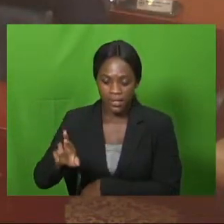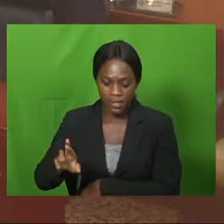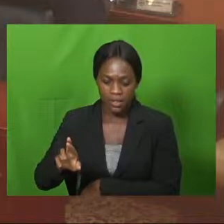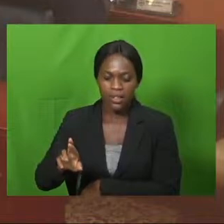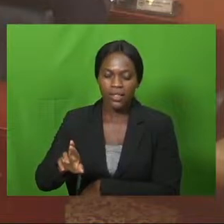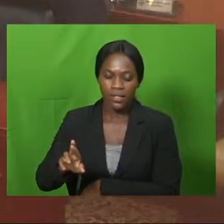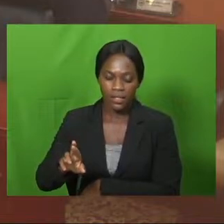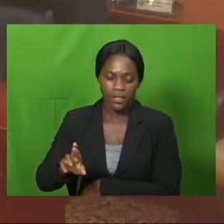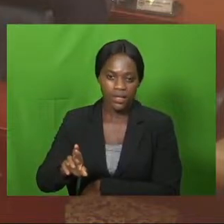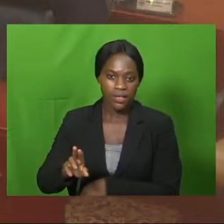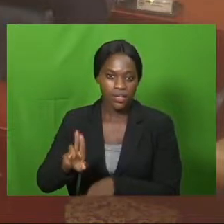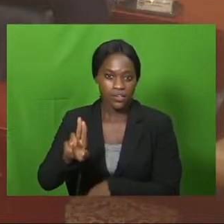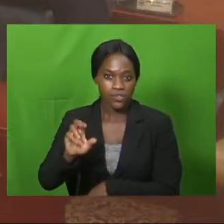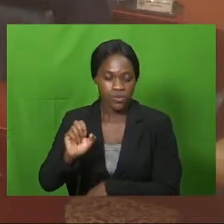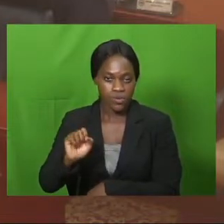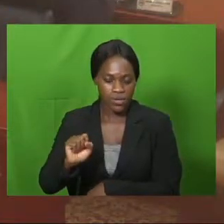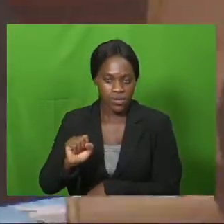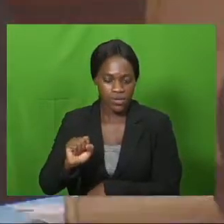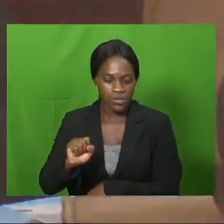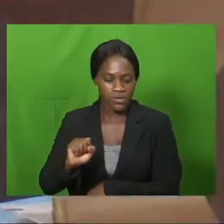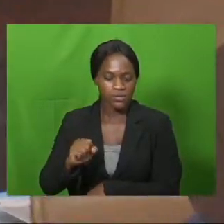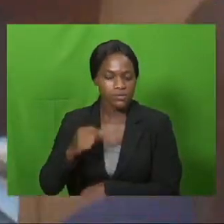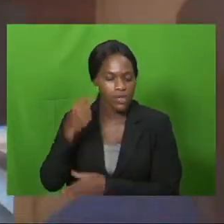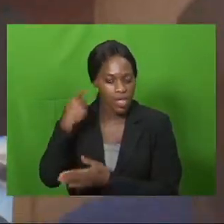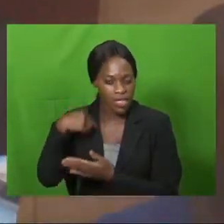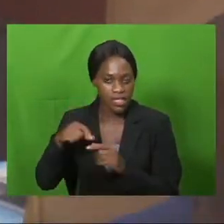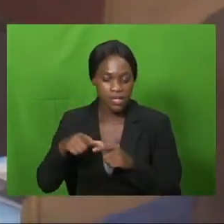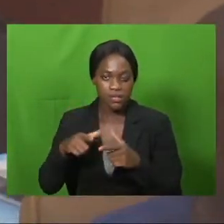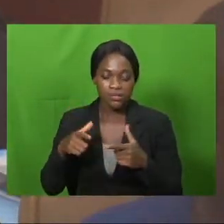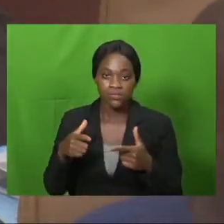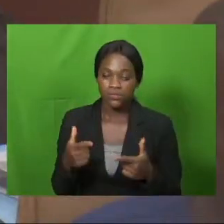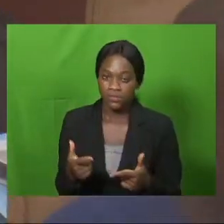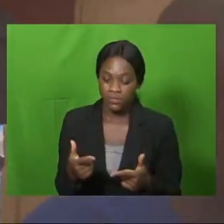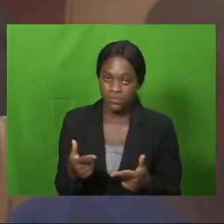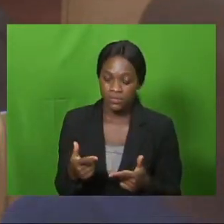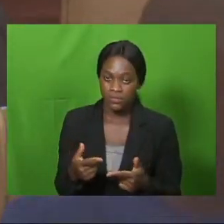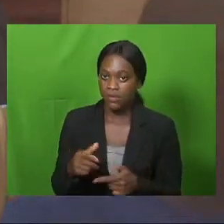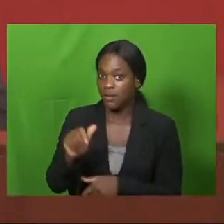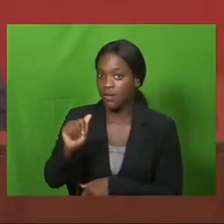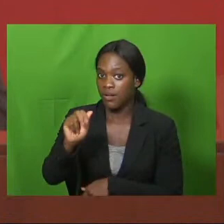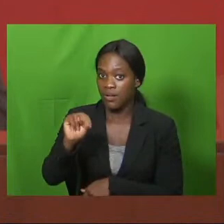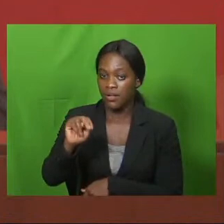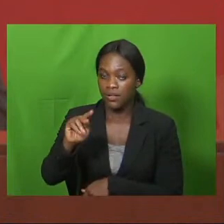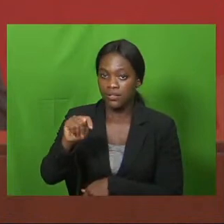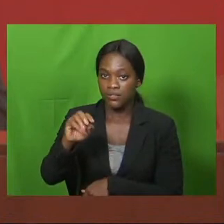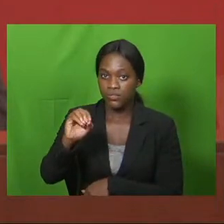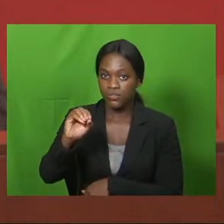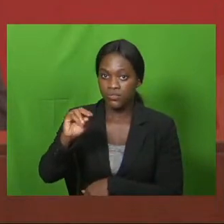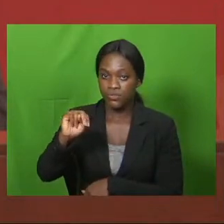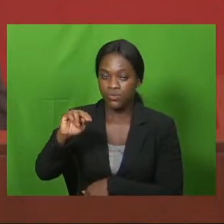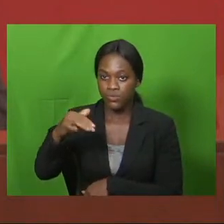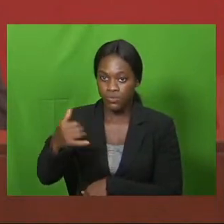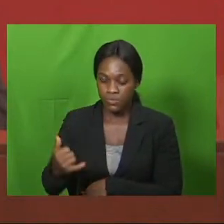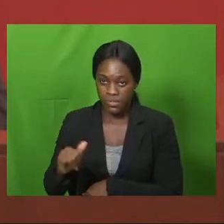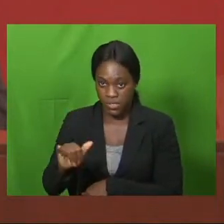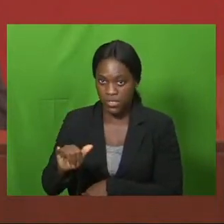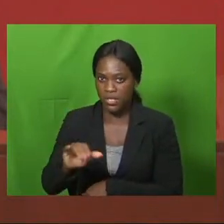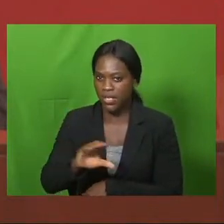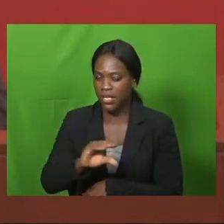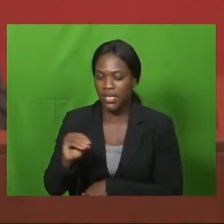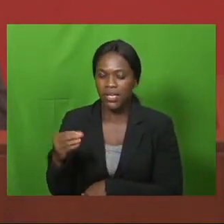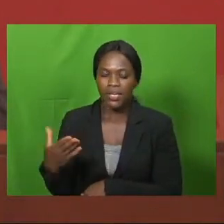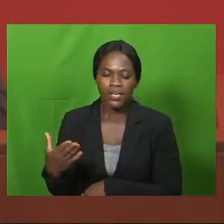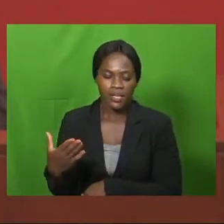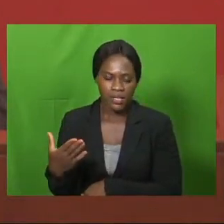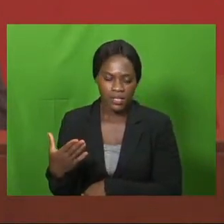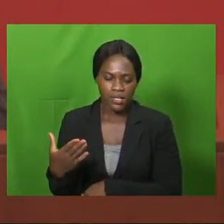Secretary General, His Excellency Antonio Guterres, and the Emir of the State of Qatar, His